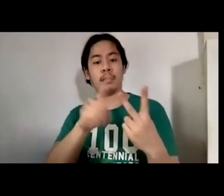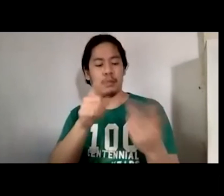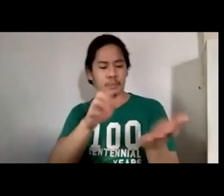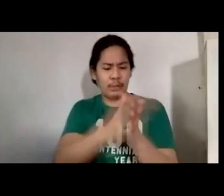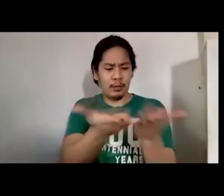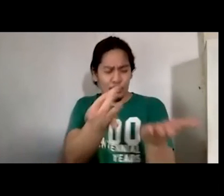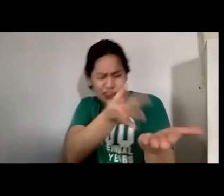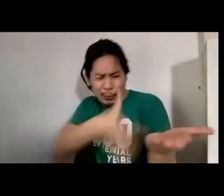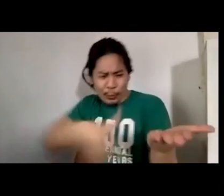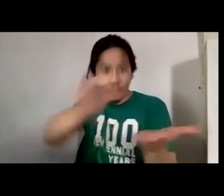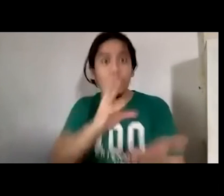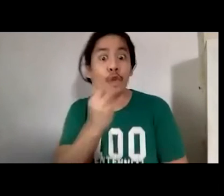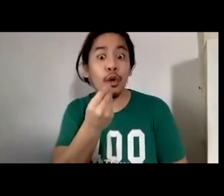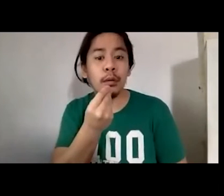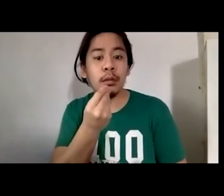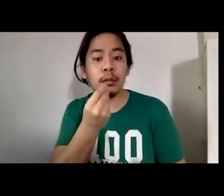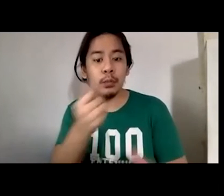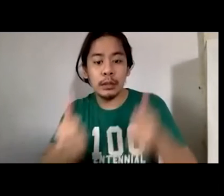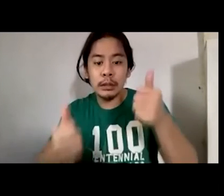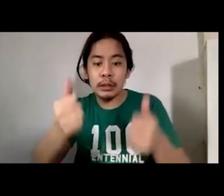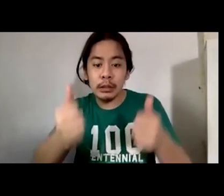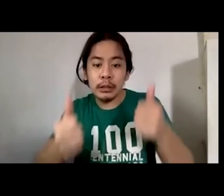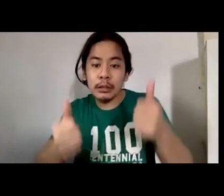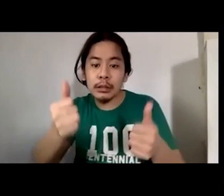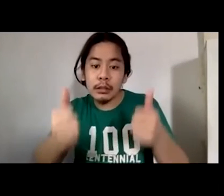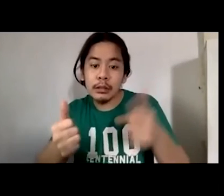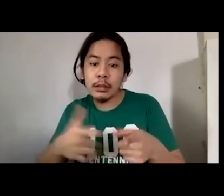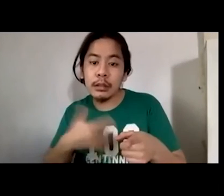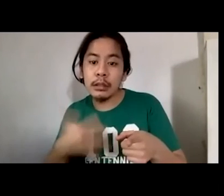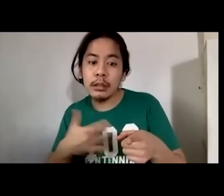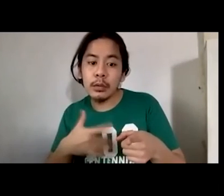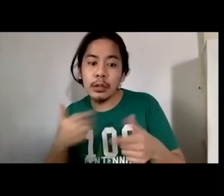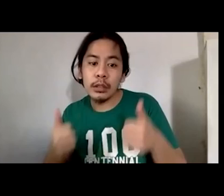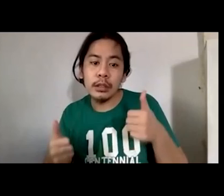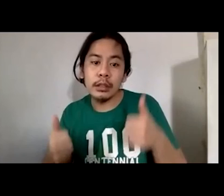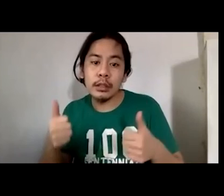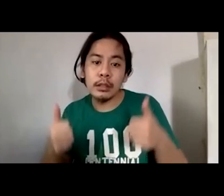or change the sign altogether to this sign,